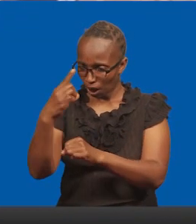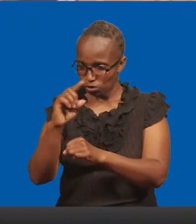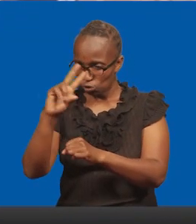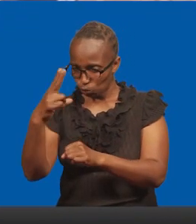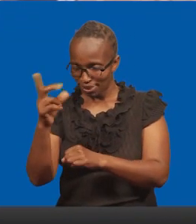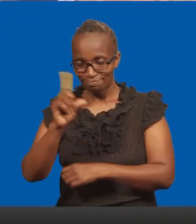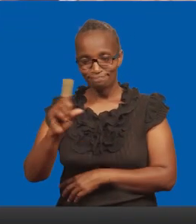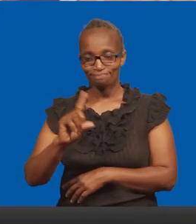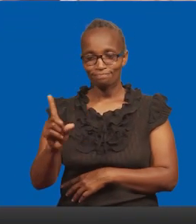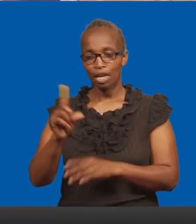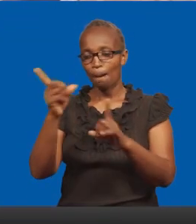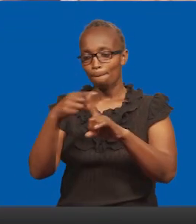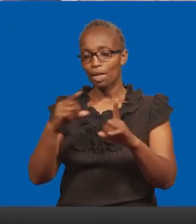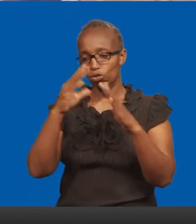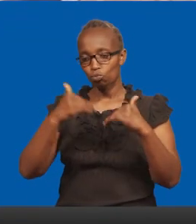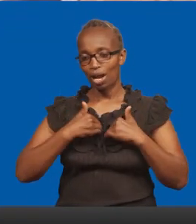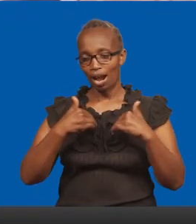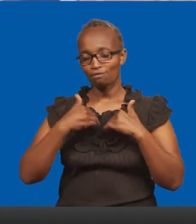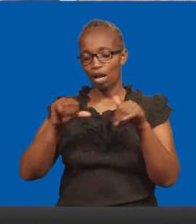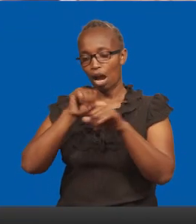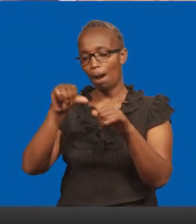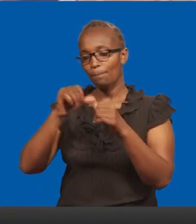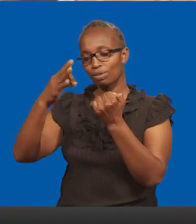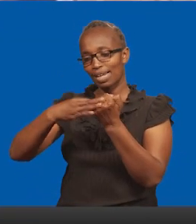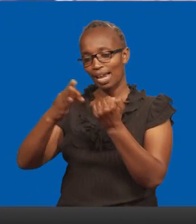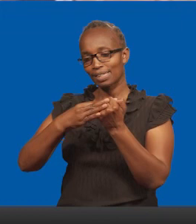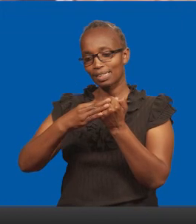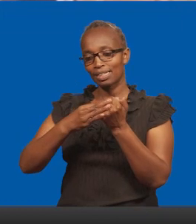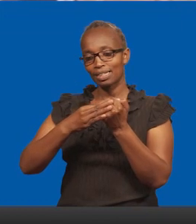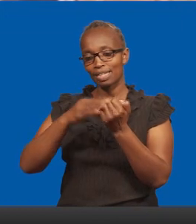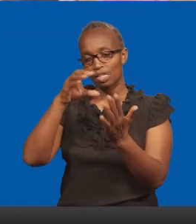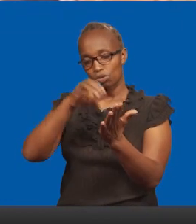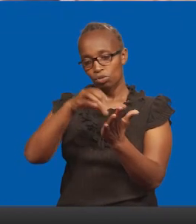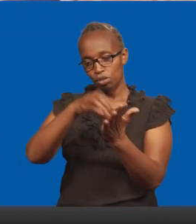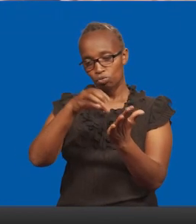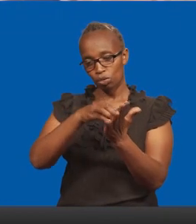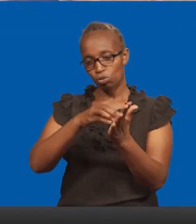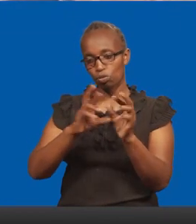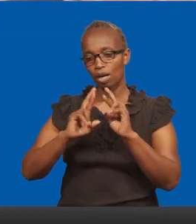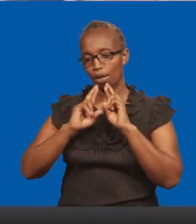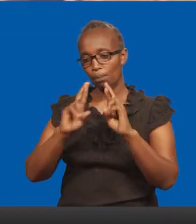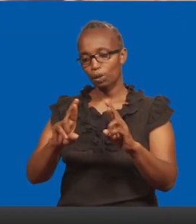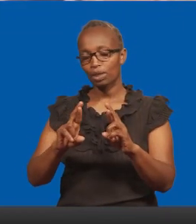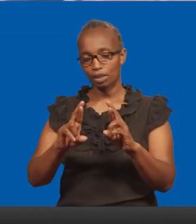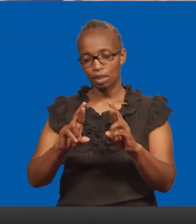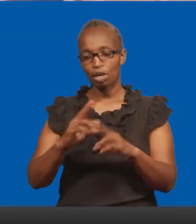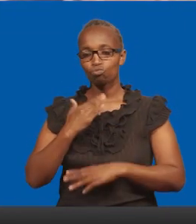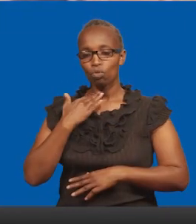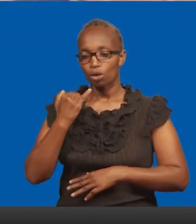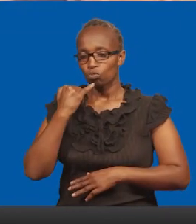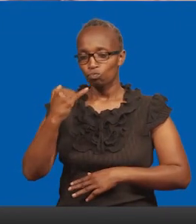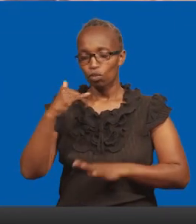once. We have around 8 instances that have already been reported. I wish